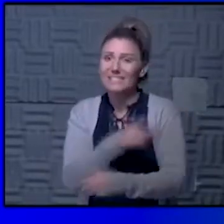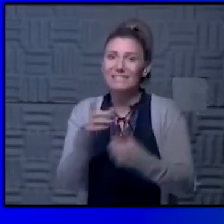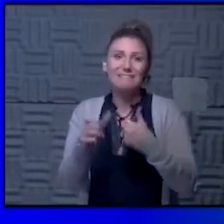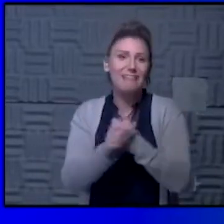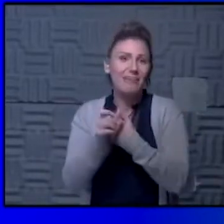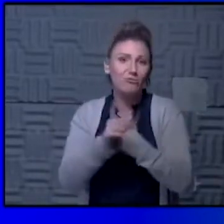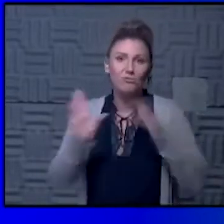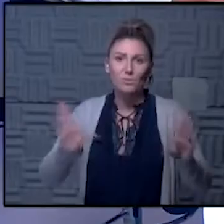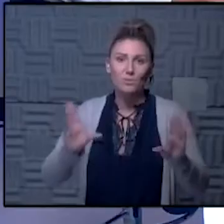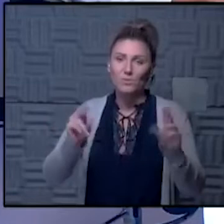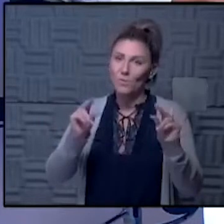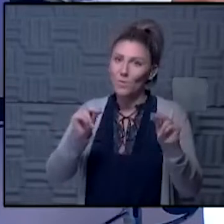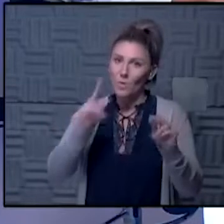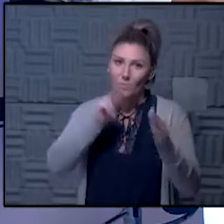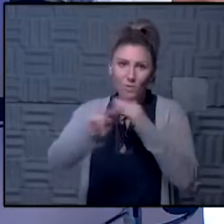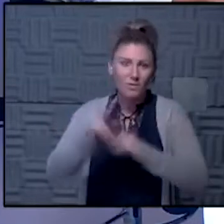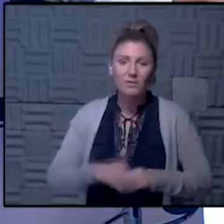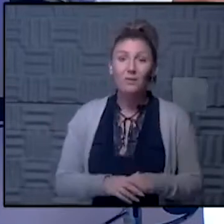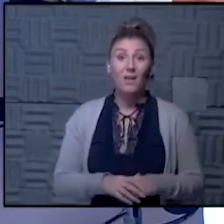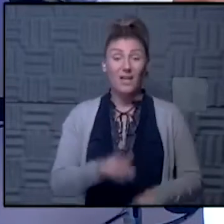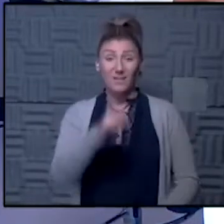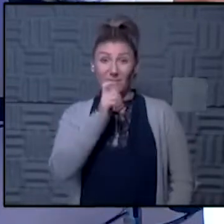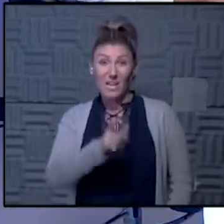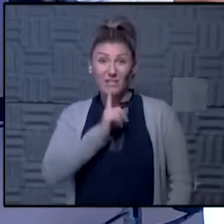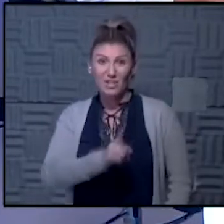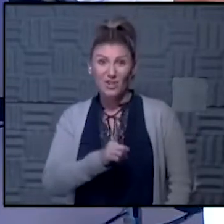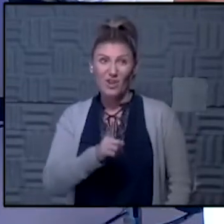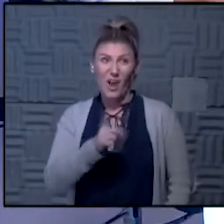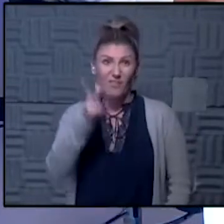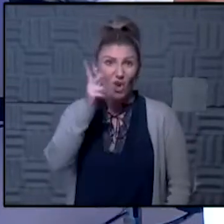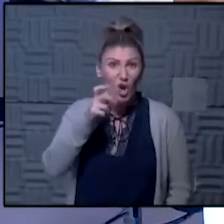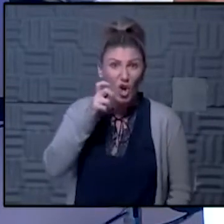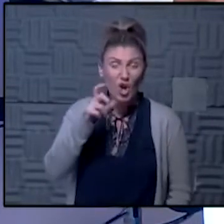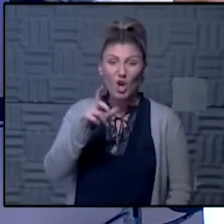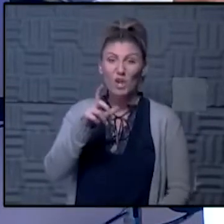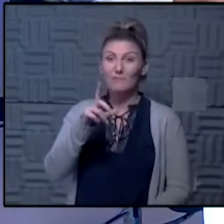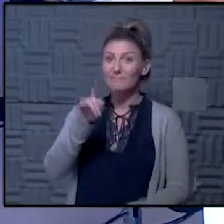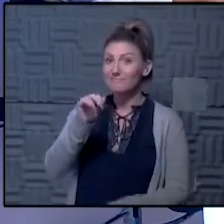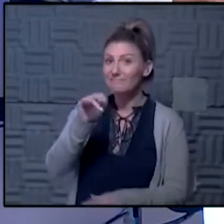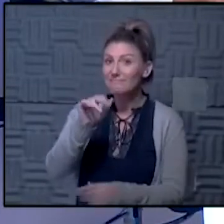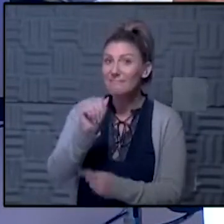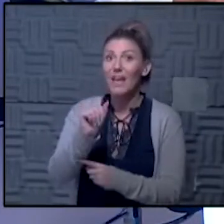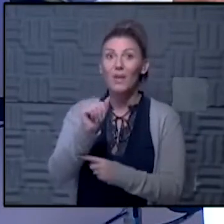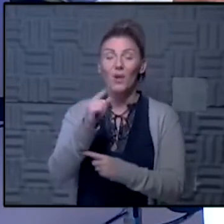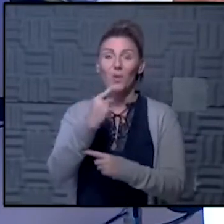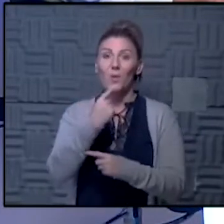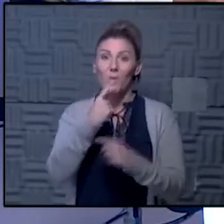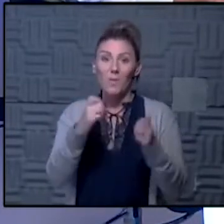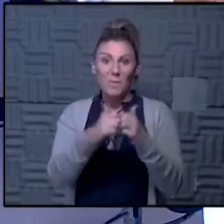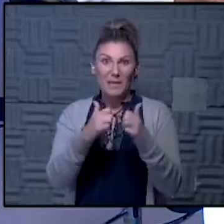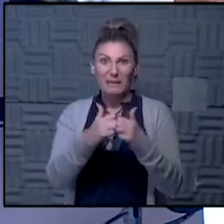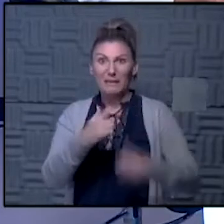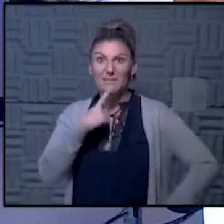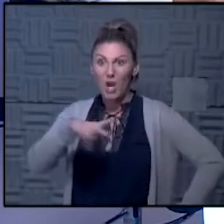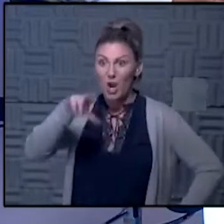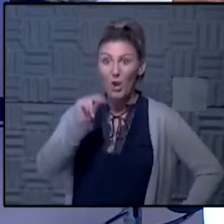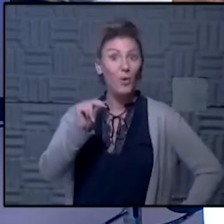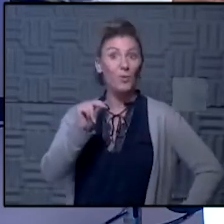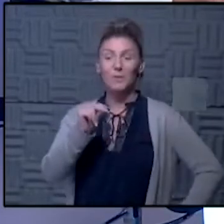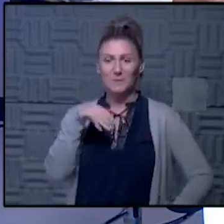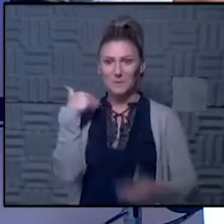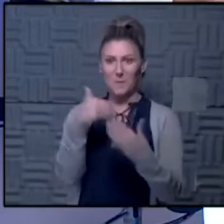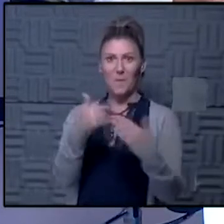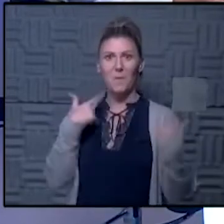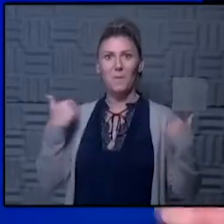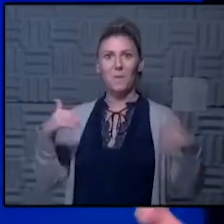dangerous prospect. I'm not sure I've ever heard Dr. Hawkinson answer a question with a straight no. And that's as close as I think I've